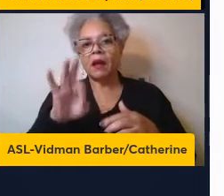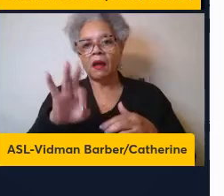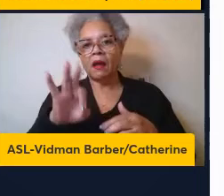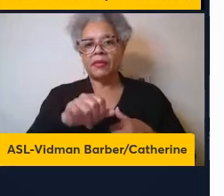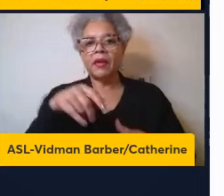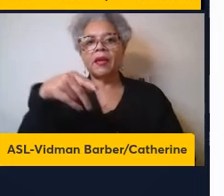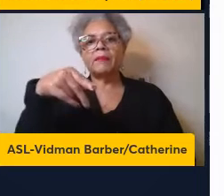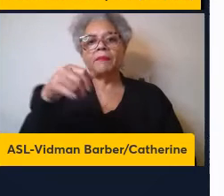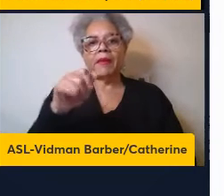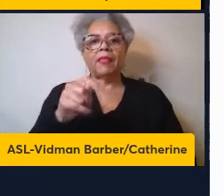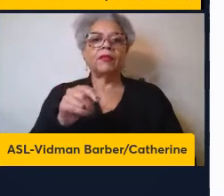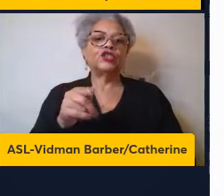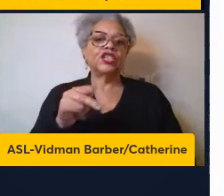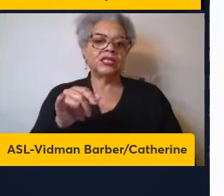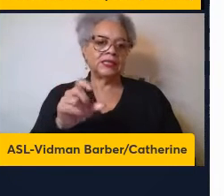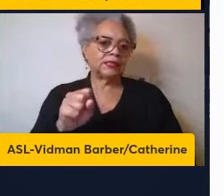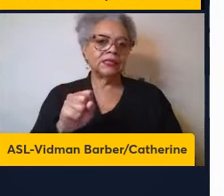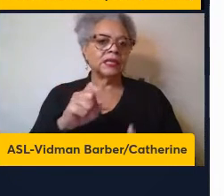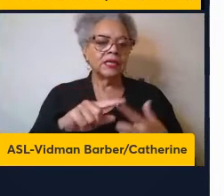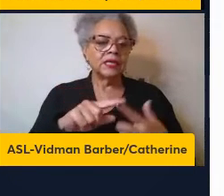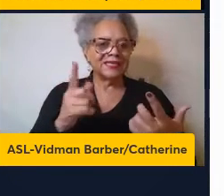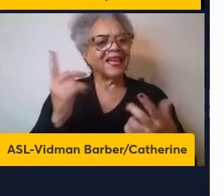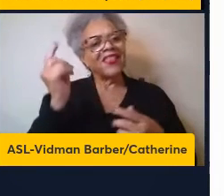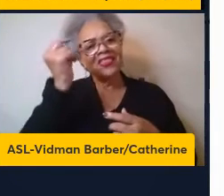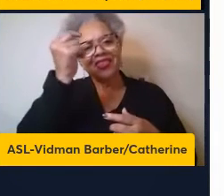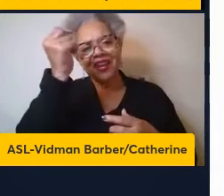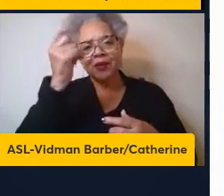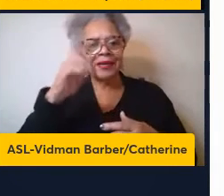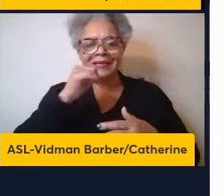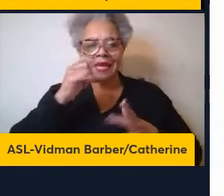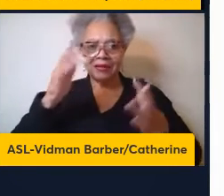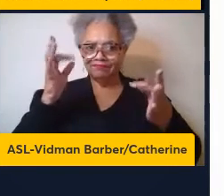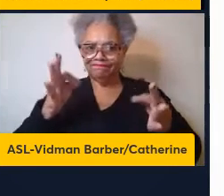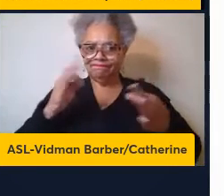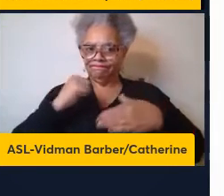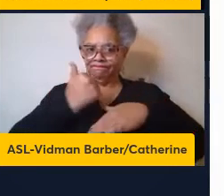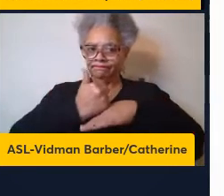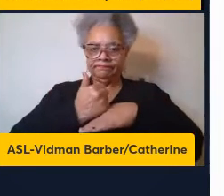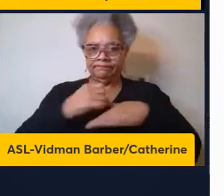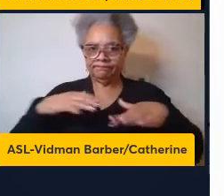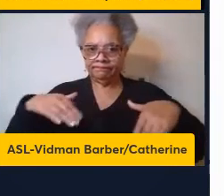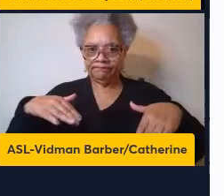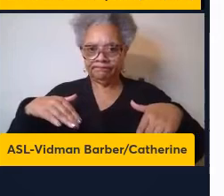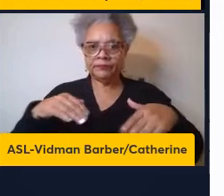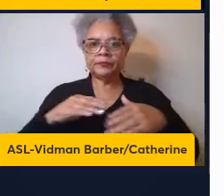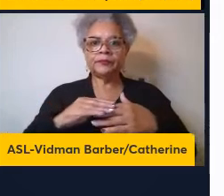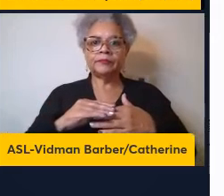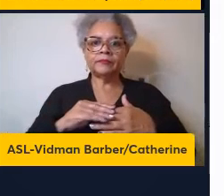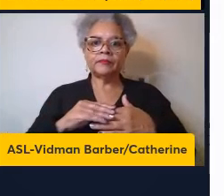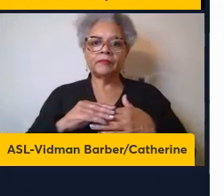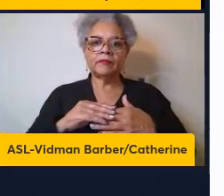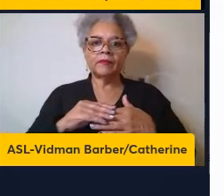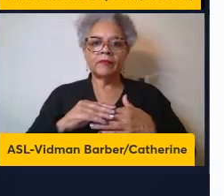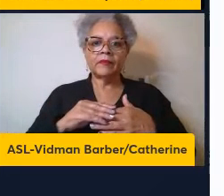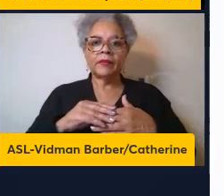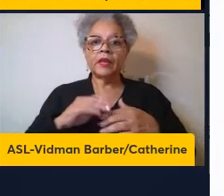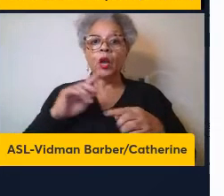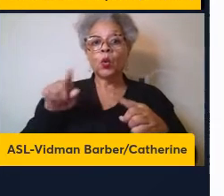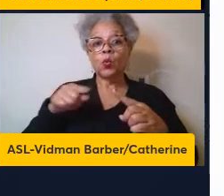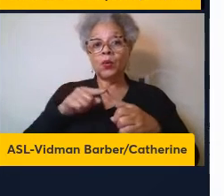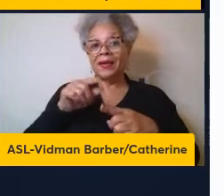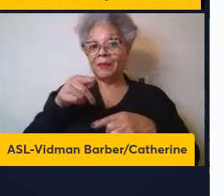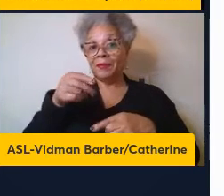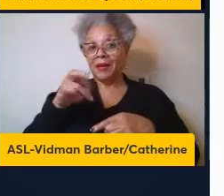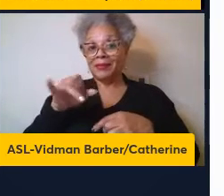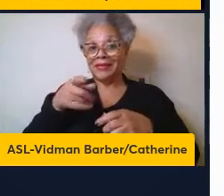theory, so it's not set. But when the parasites infect